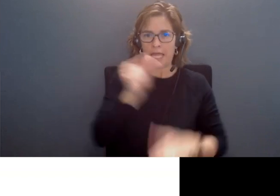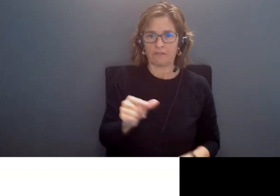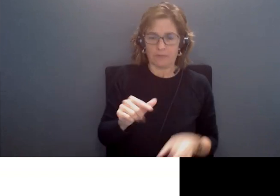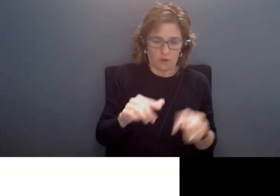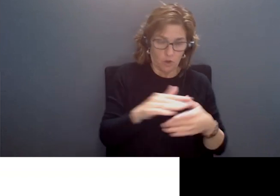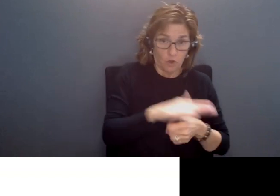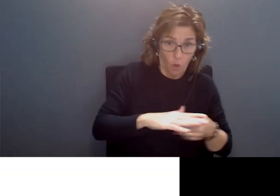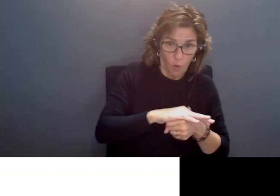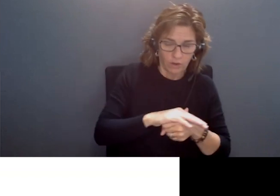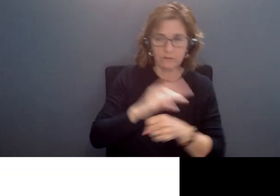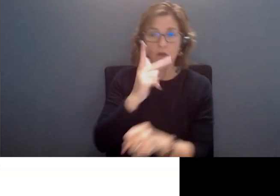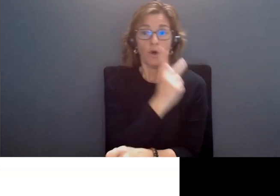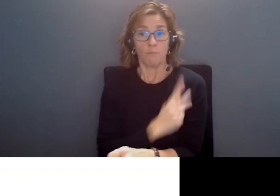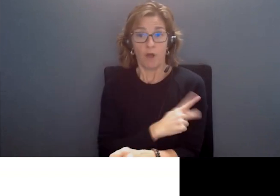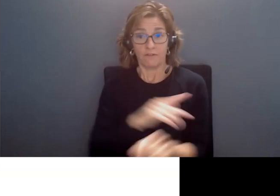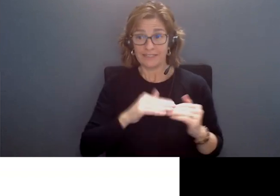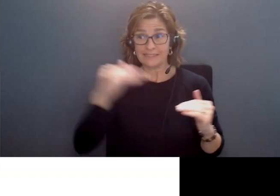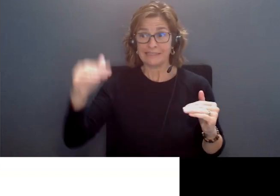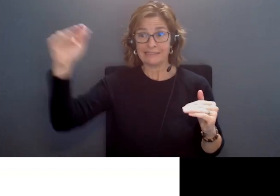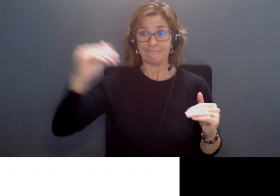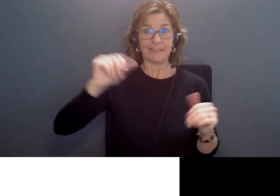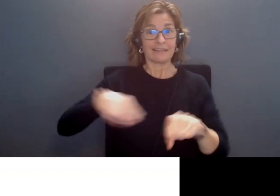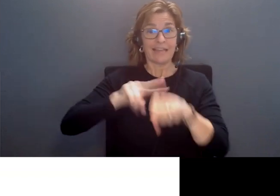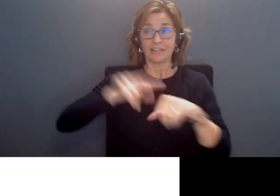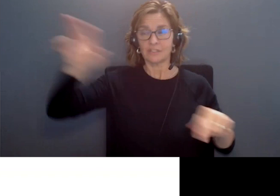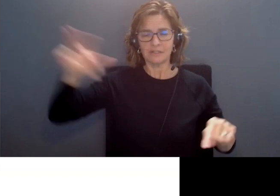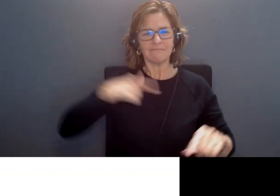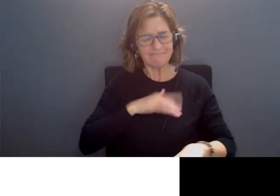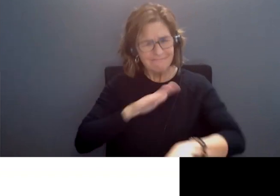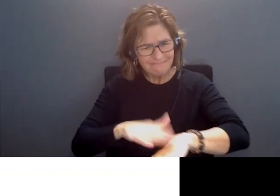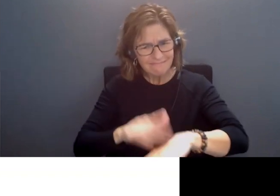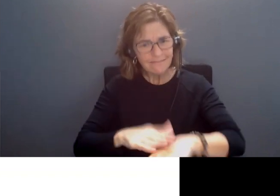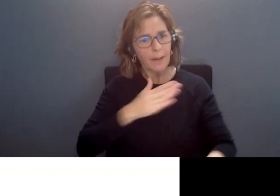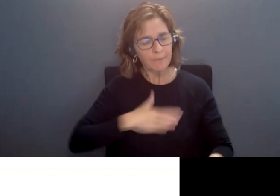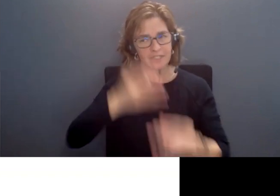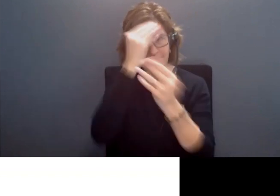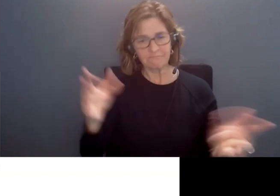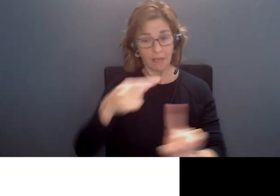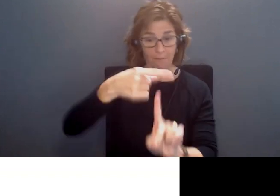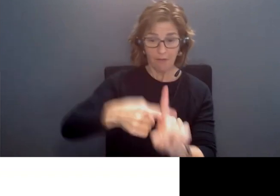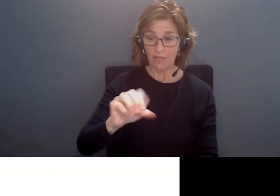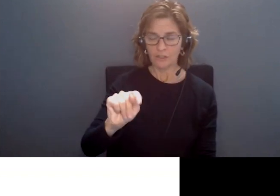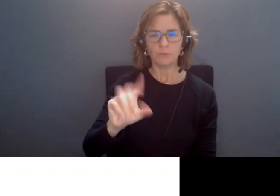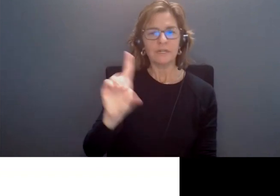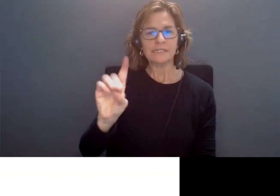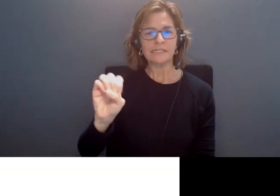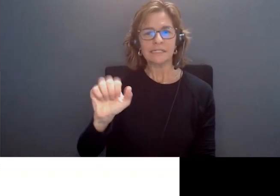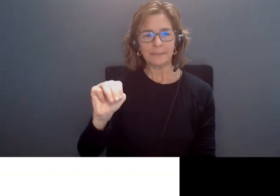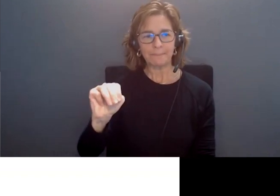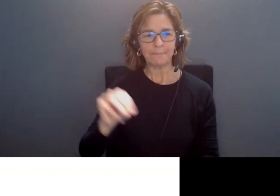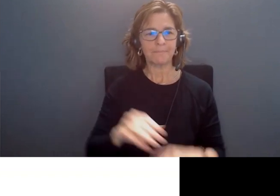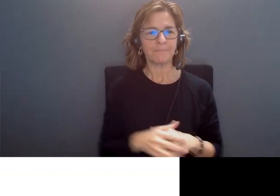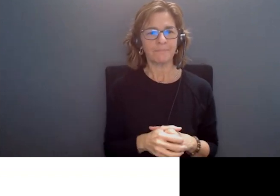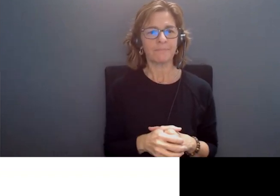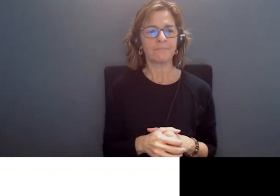governments to proclaim October as Disability Employment Awareness Month. CACE offers a proclamation toolkit free